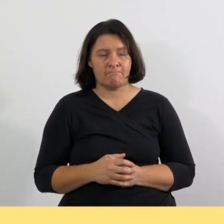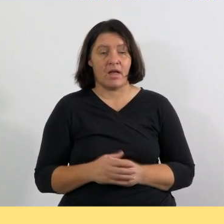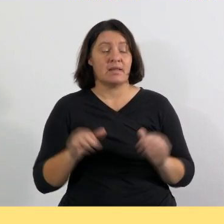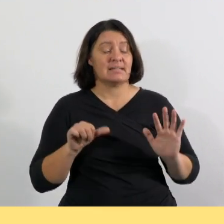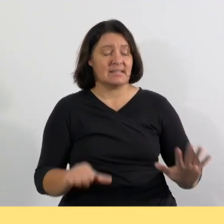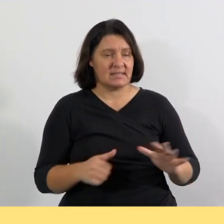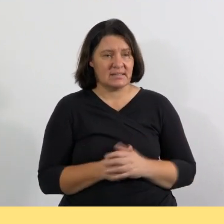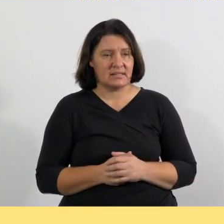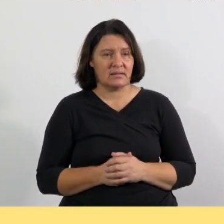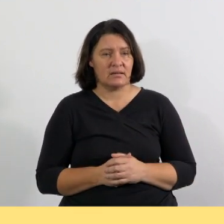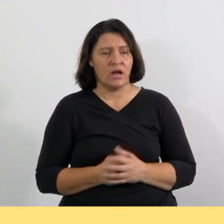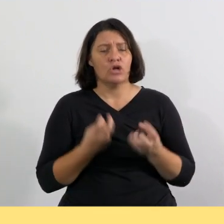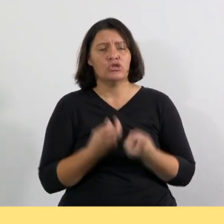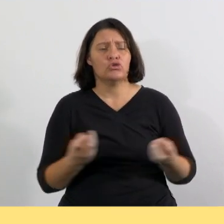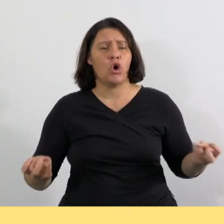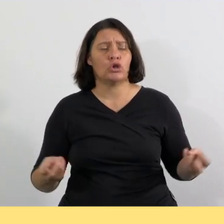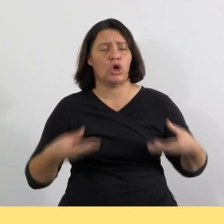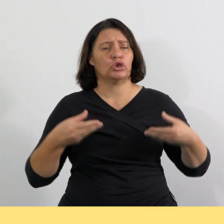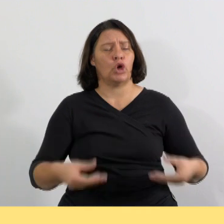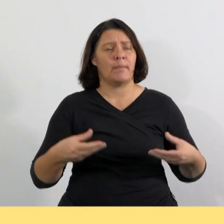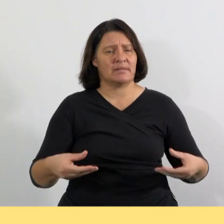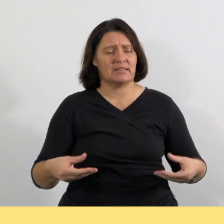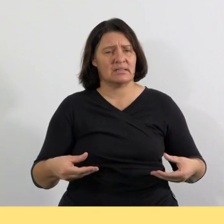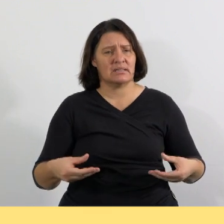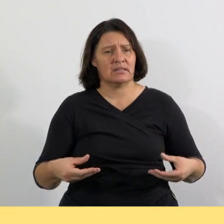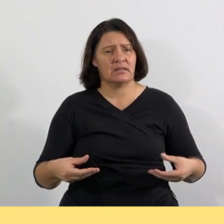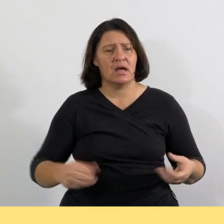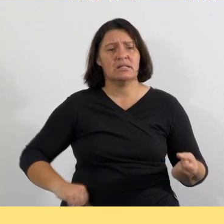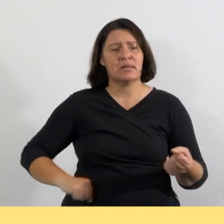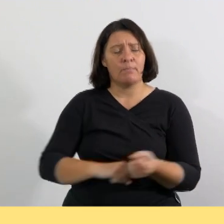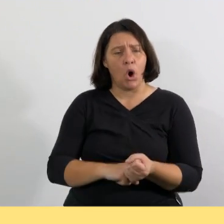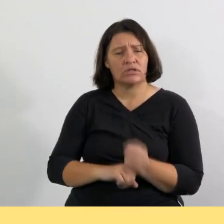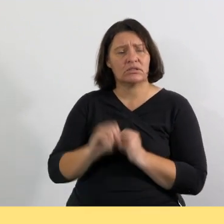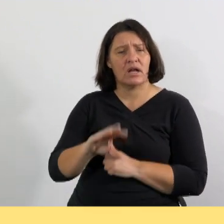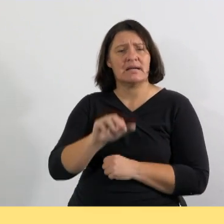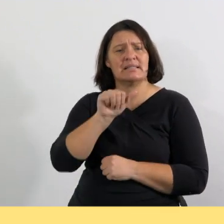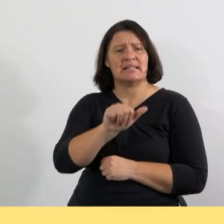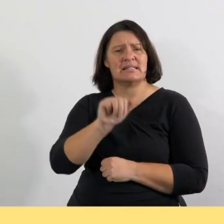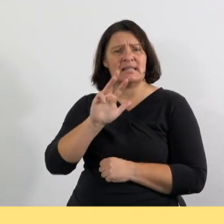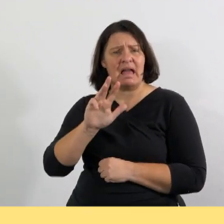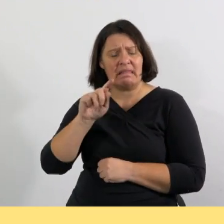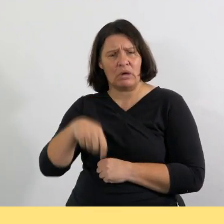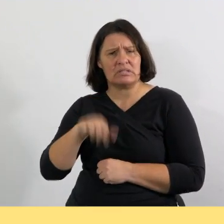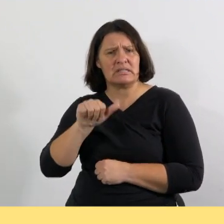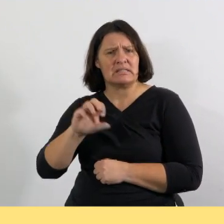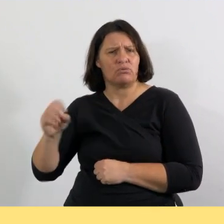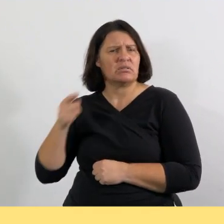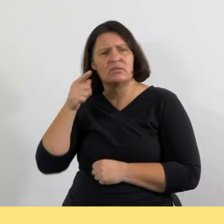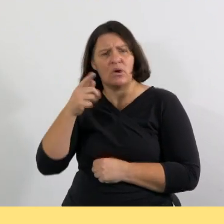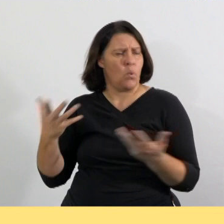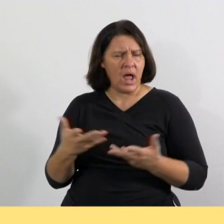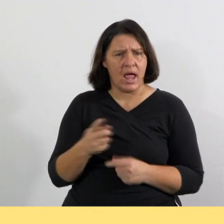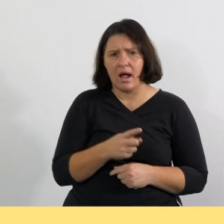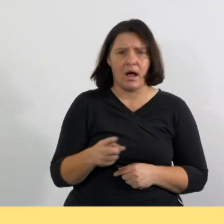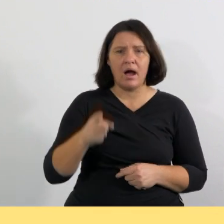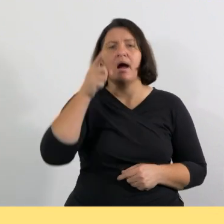6. Which source document supports the entry of 69,600?